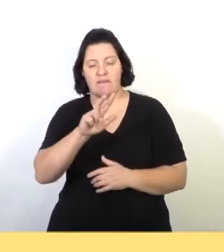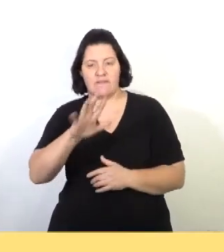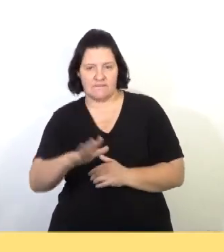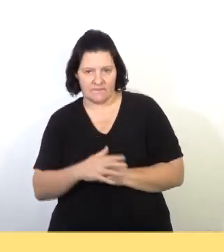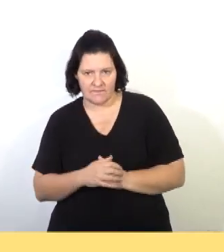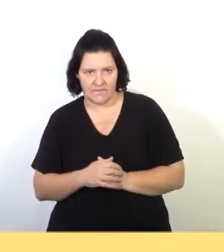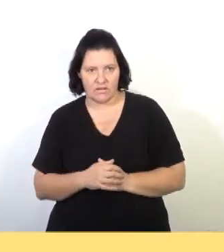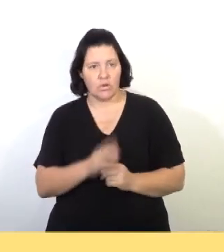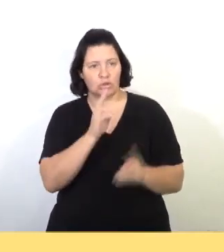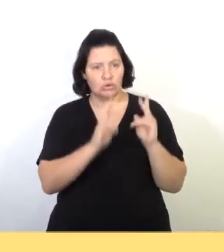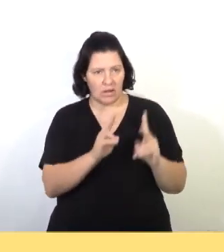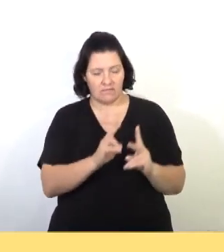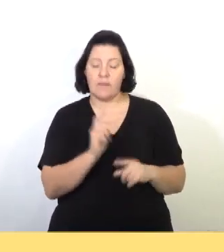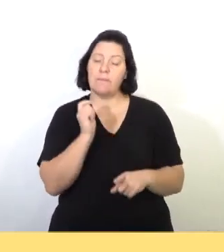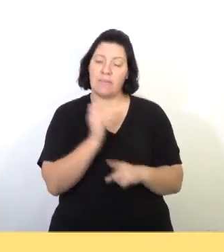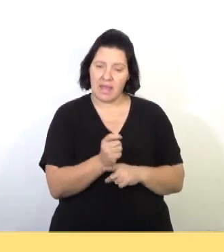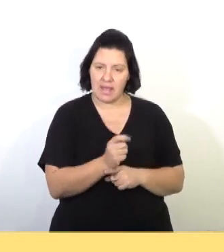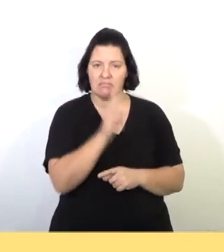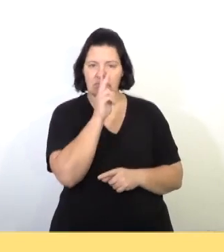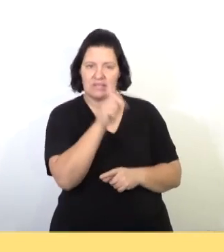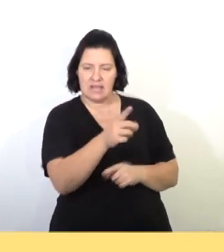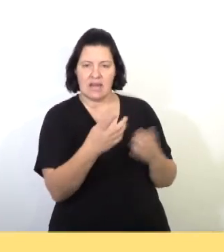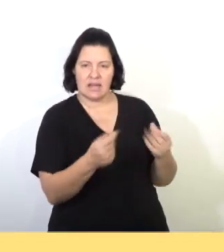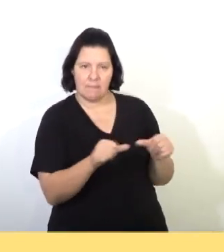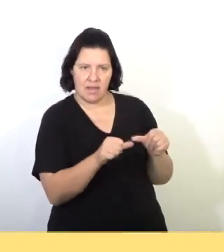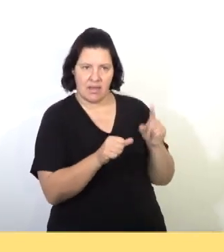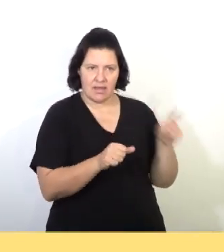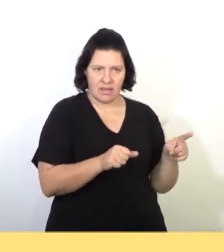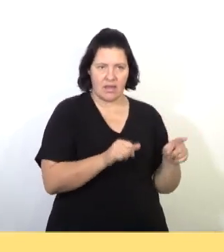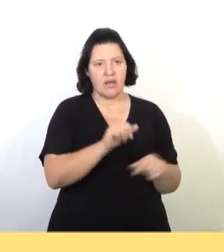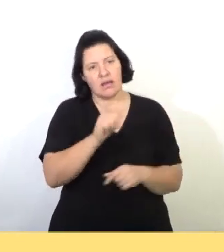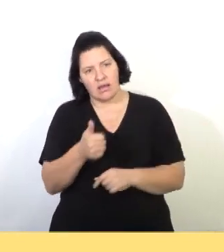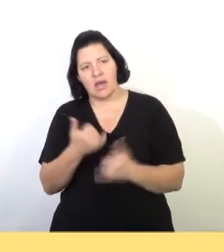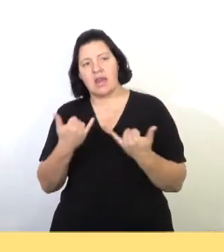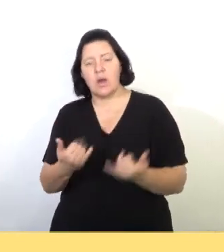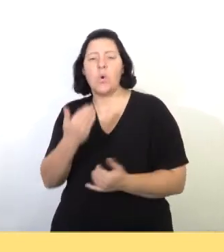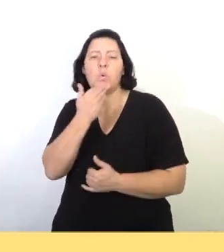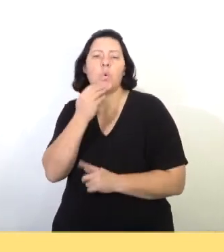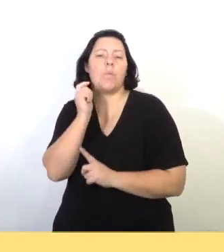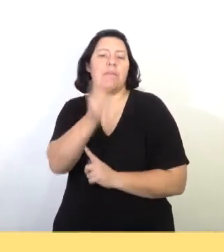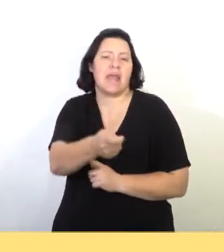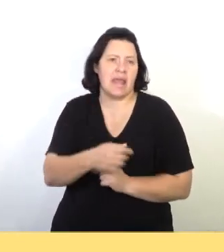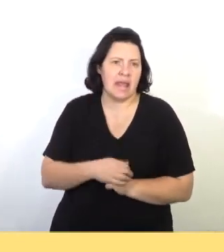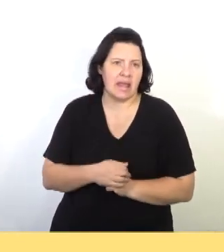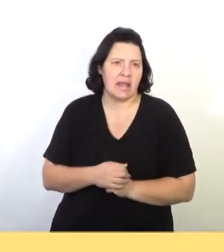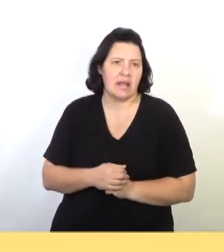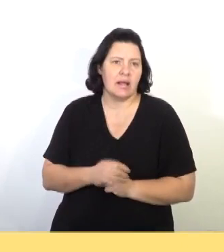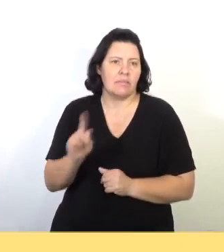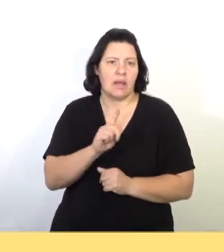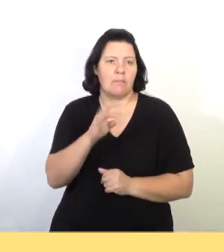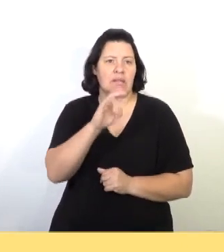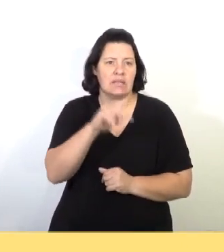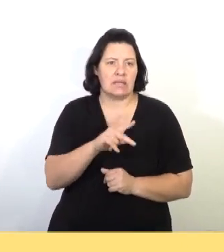185. So here's the 12th and the numbers you can see. And then I'll come now, whom did I pay? I